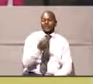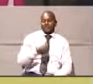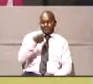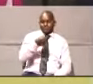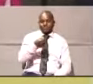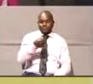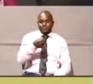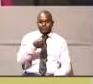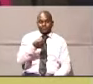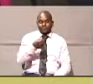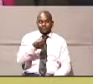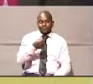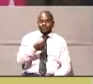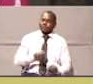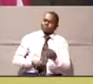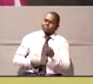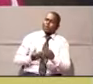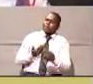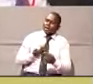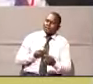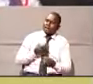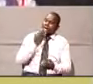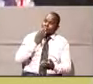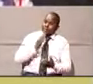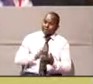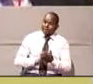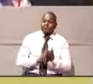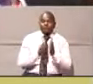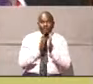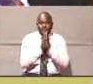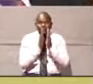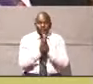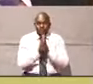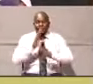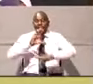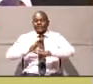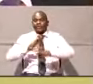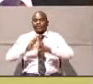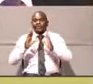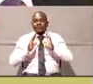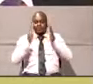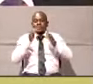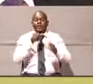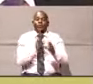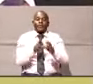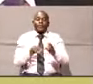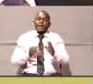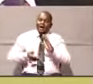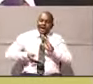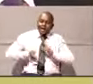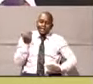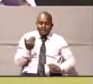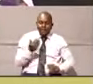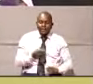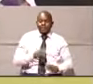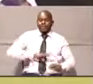that very point. Yes. There is belief that Anglican church bishops retire so early. By the age